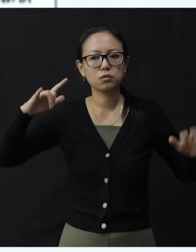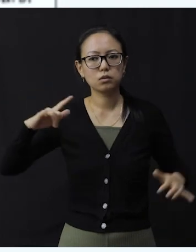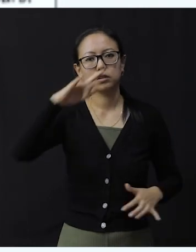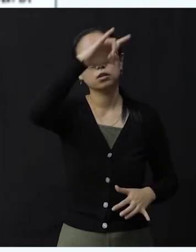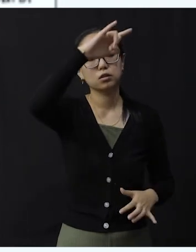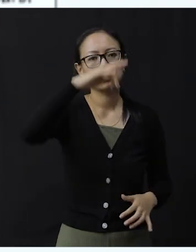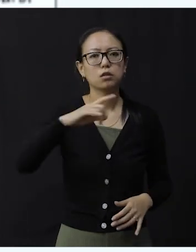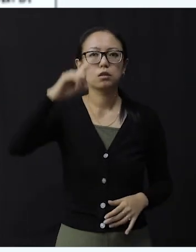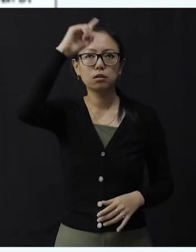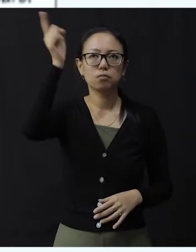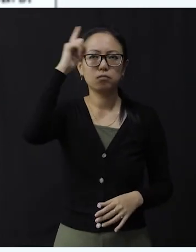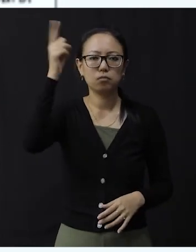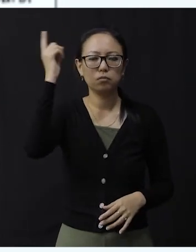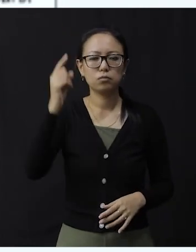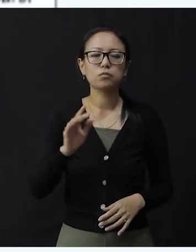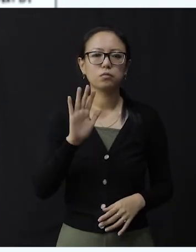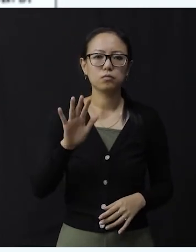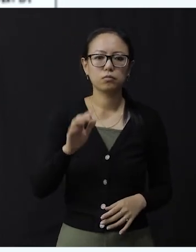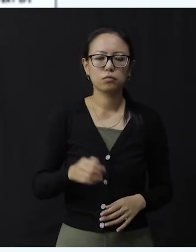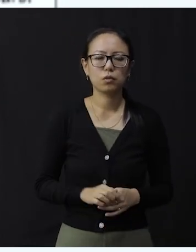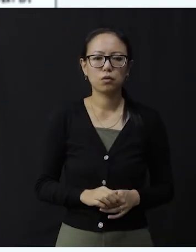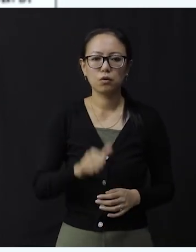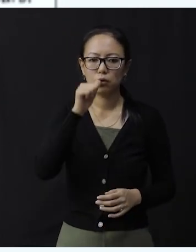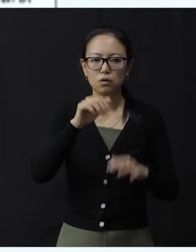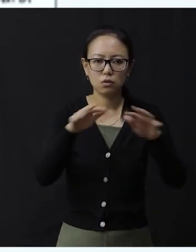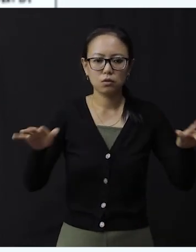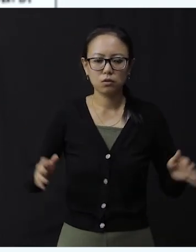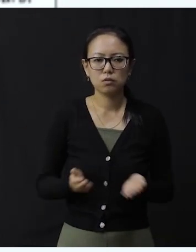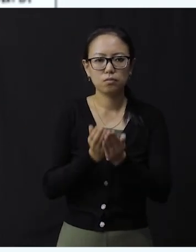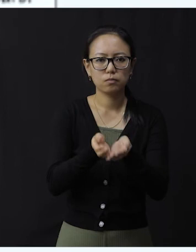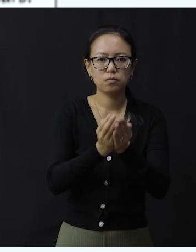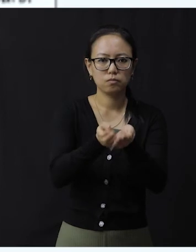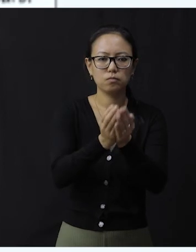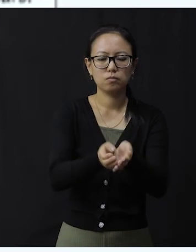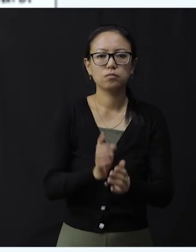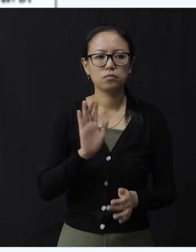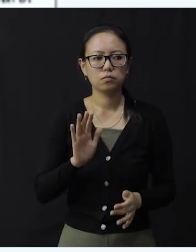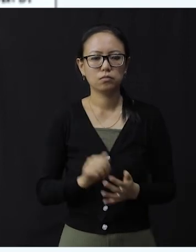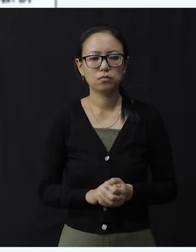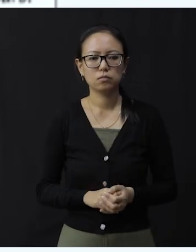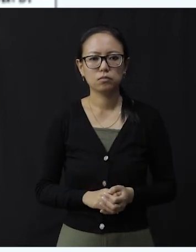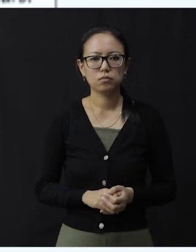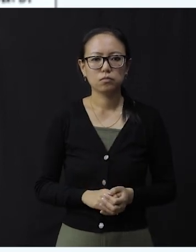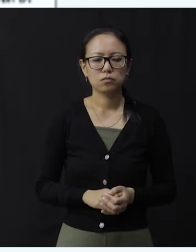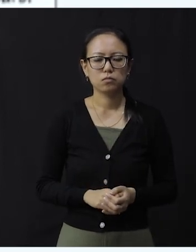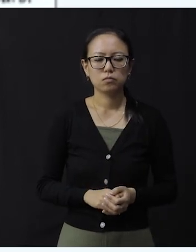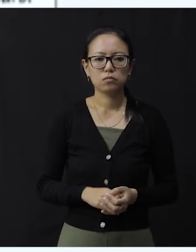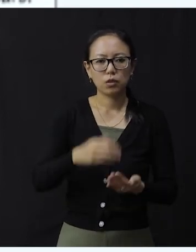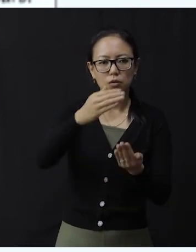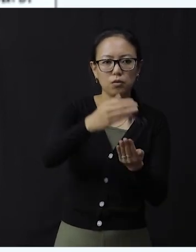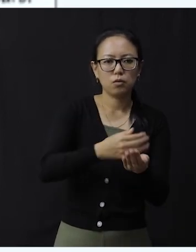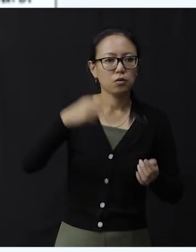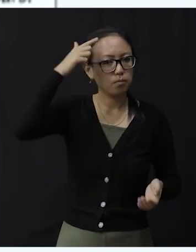helicopter. And the road safety measure is that we should always cross the road at the zebra crossing. And before crossing